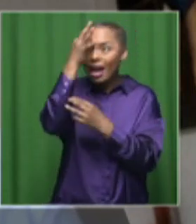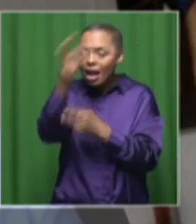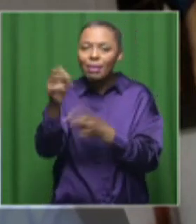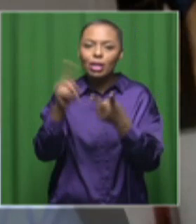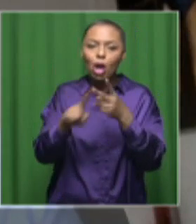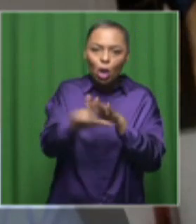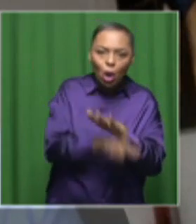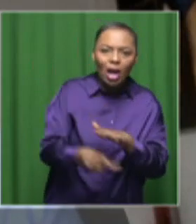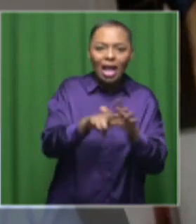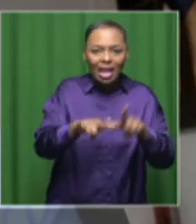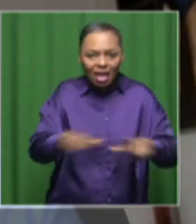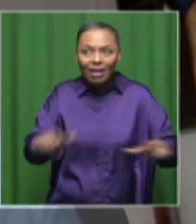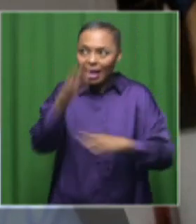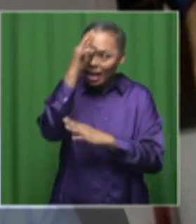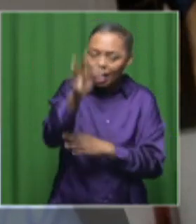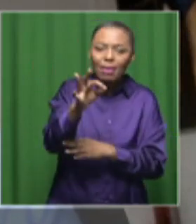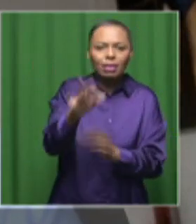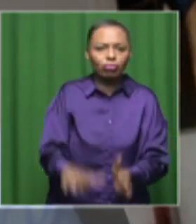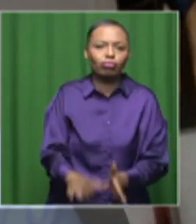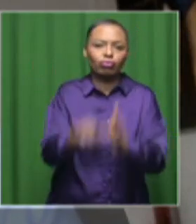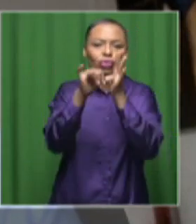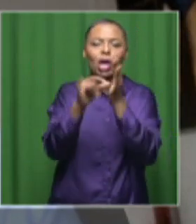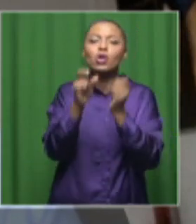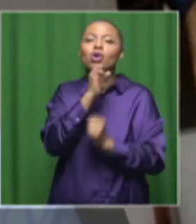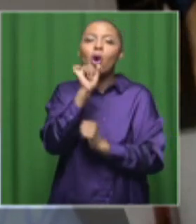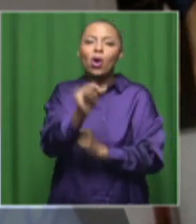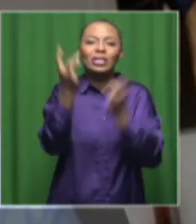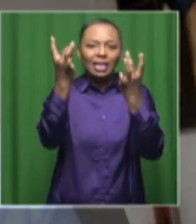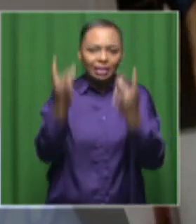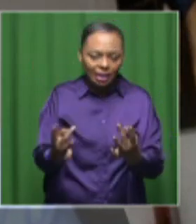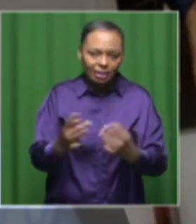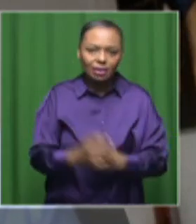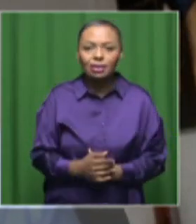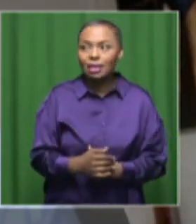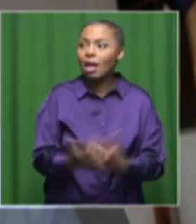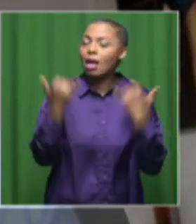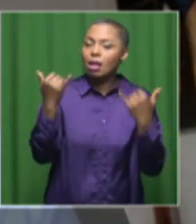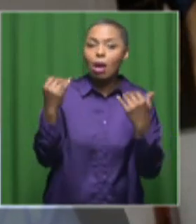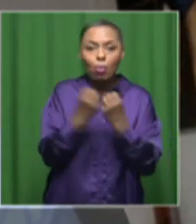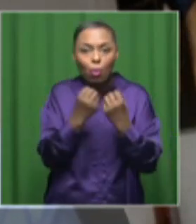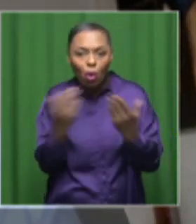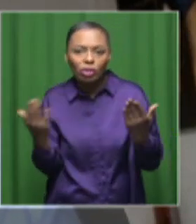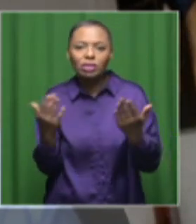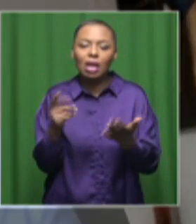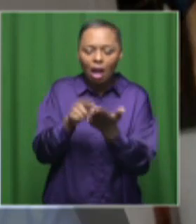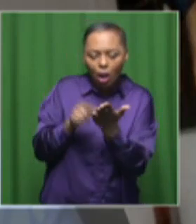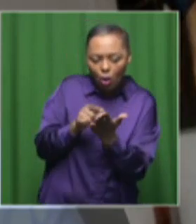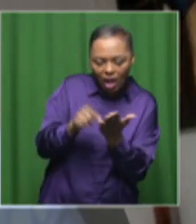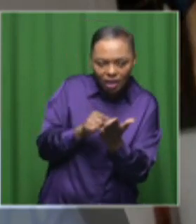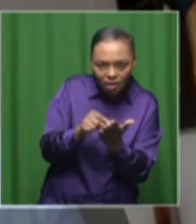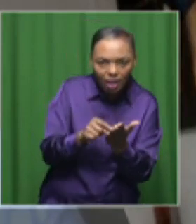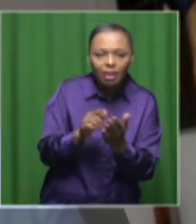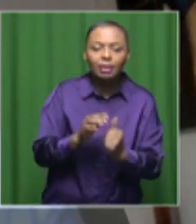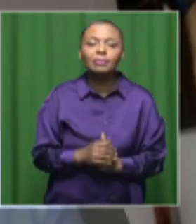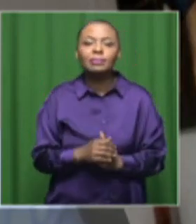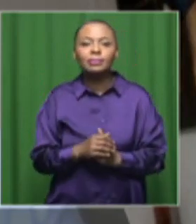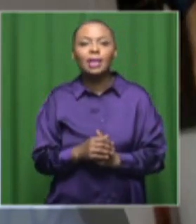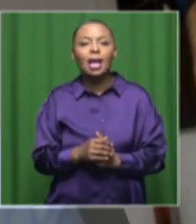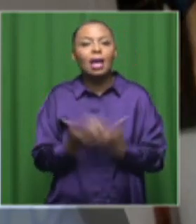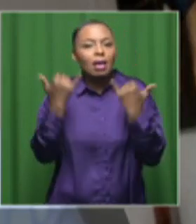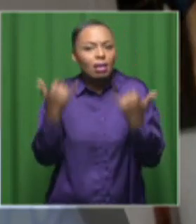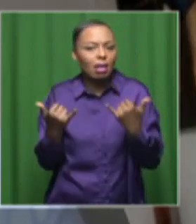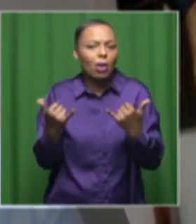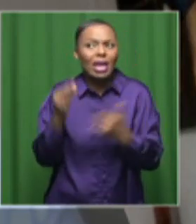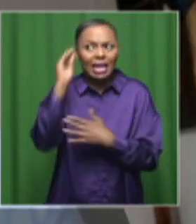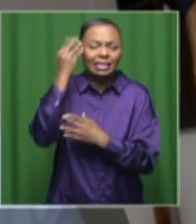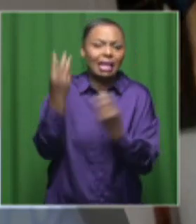level government, is a key use of the census. It goes into the formula that's used for that calculation. Now, here's an